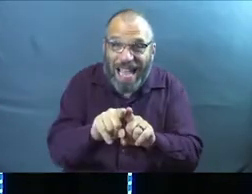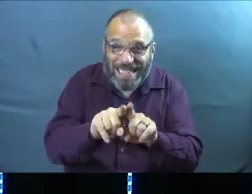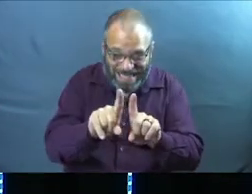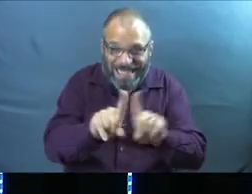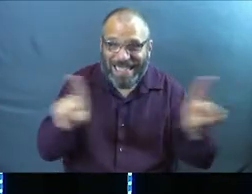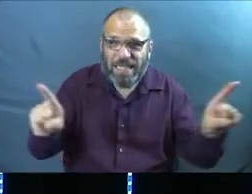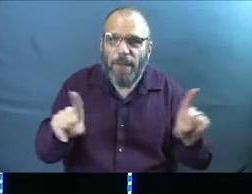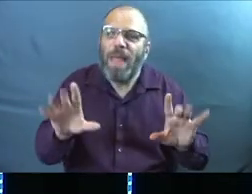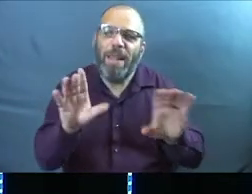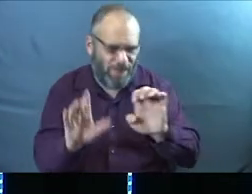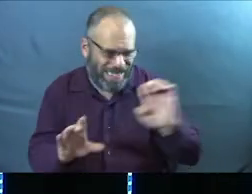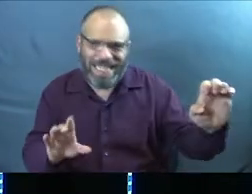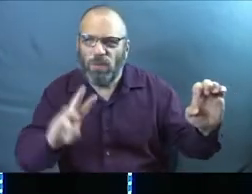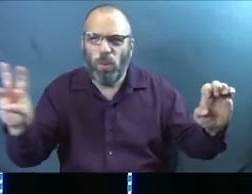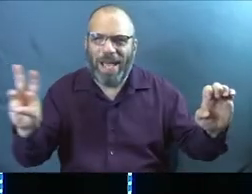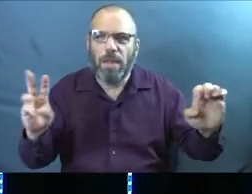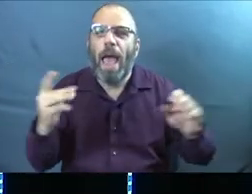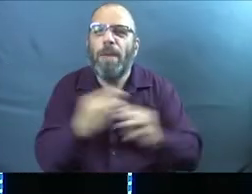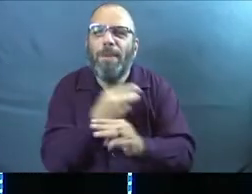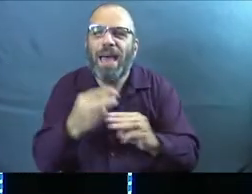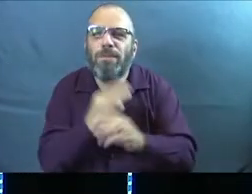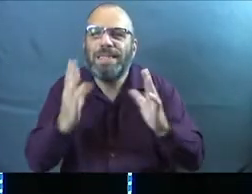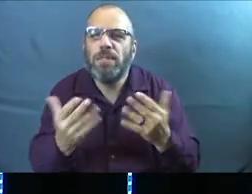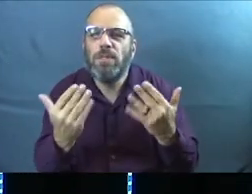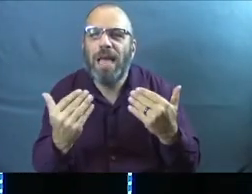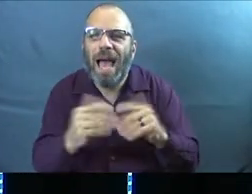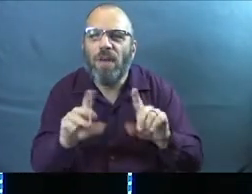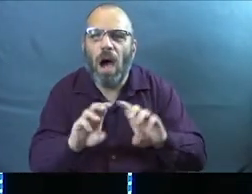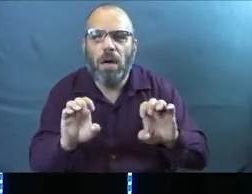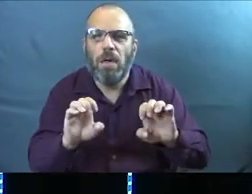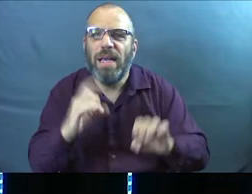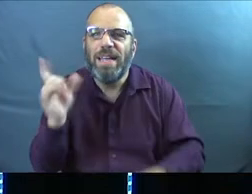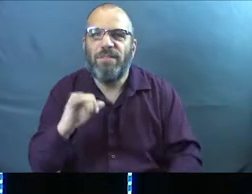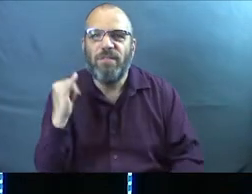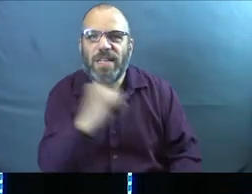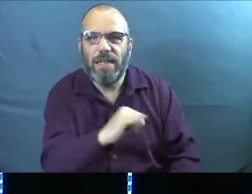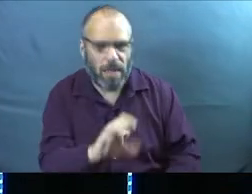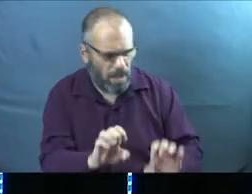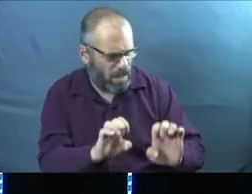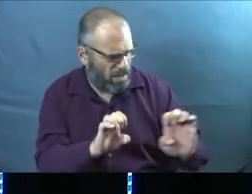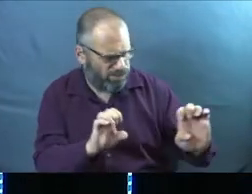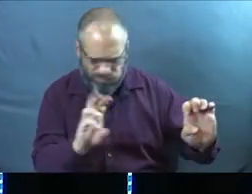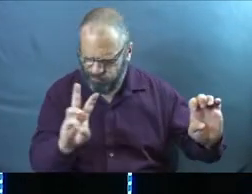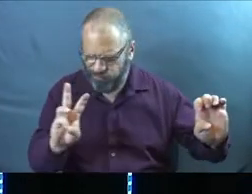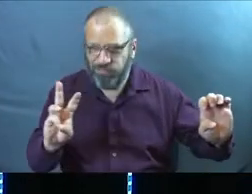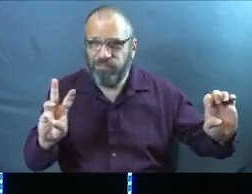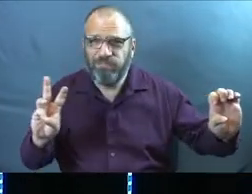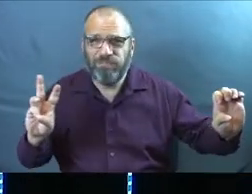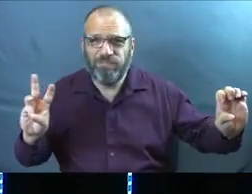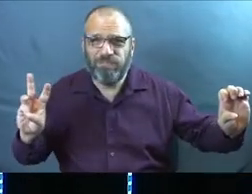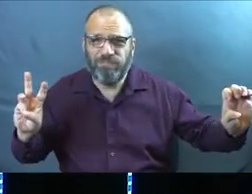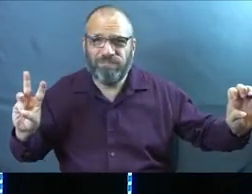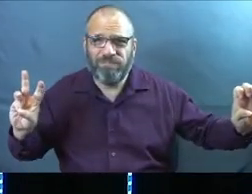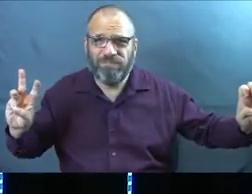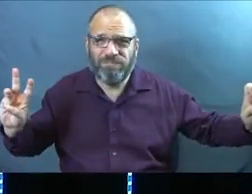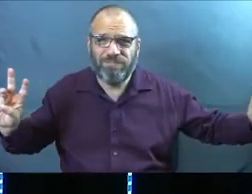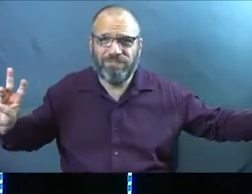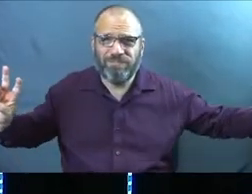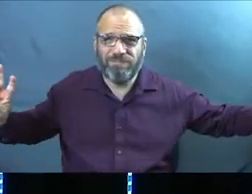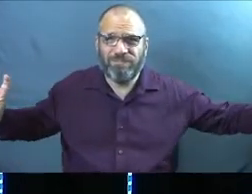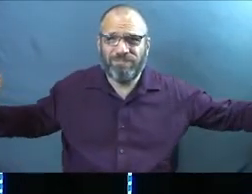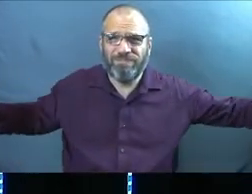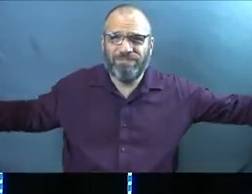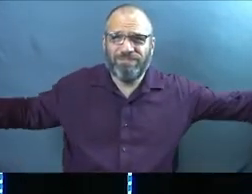the west. How far is that, you math people? That's infinity. He's trying to describe